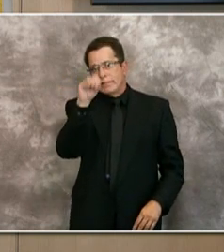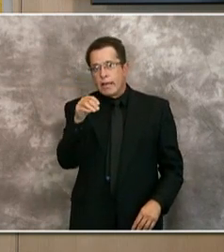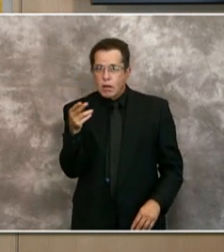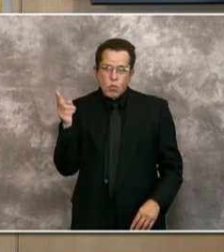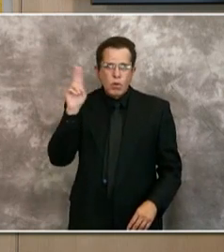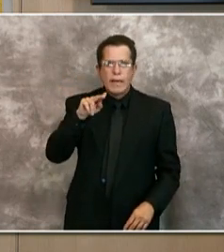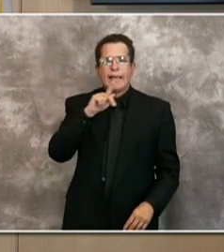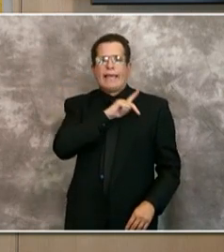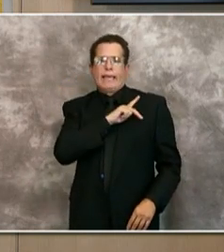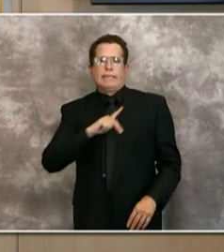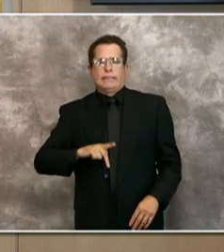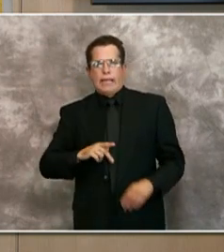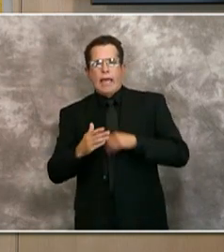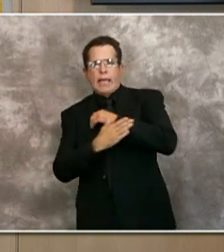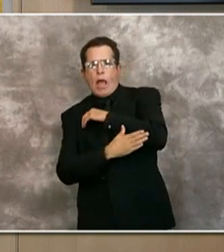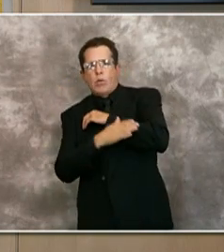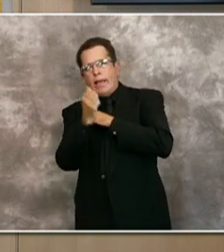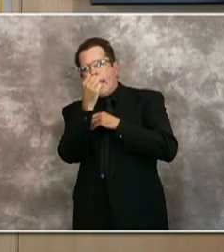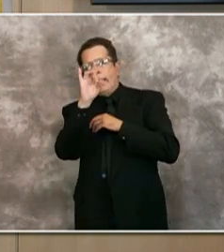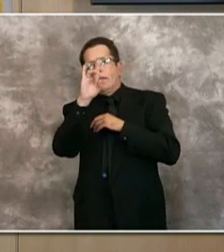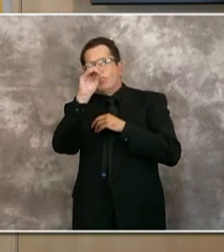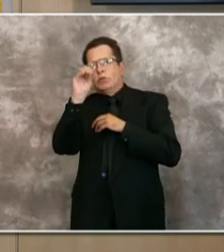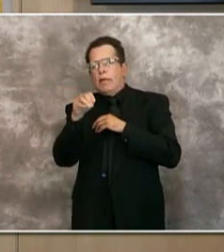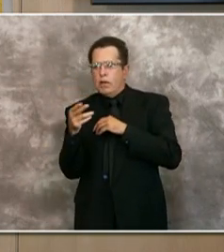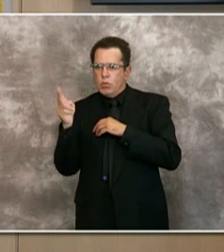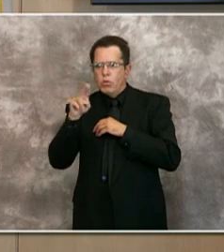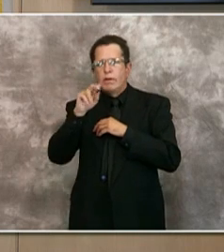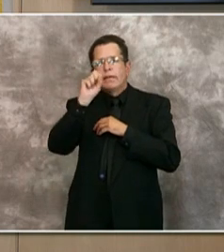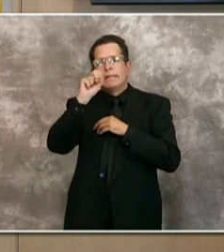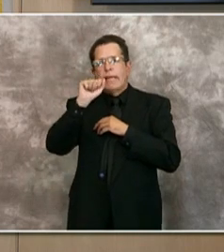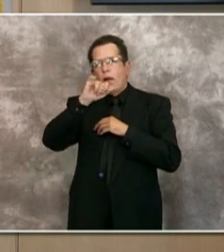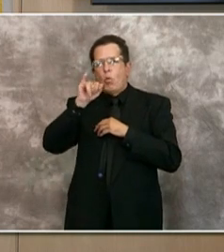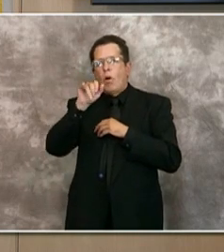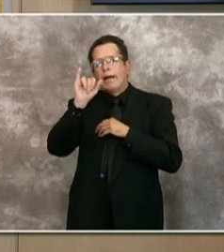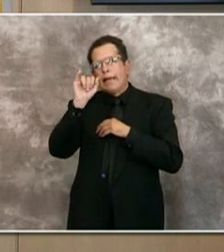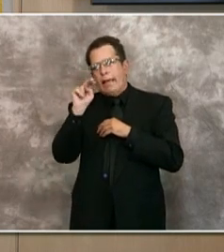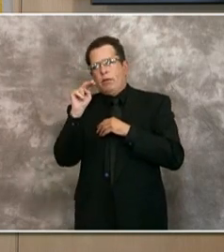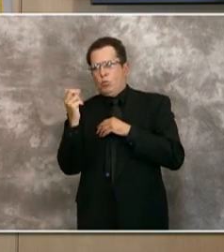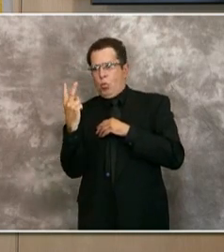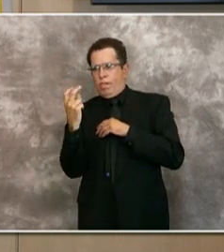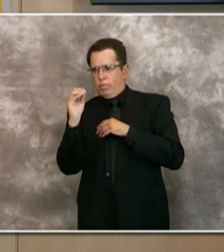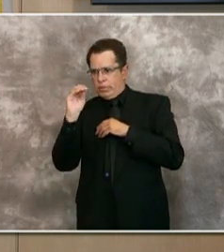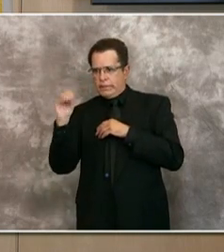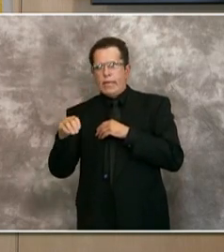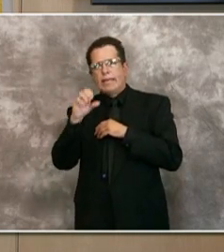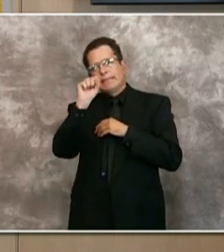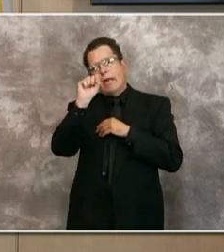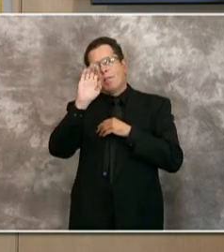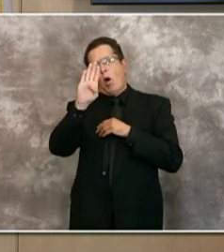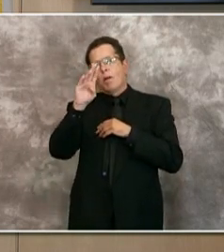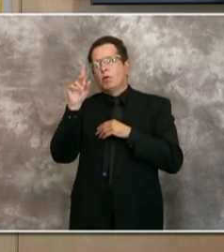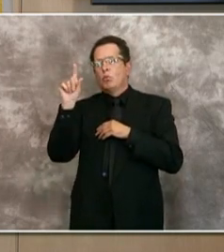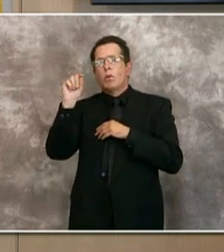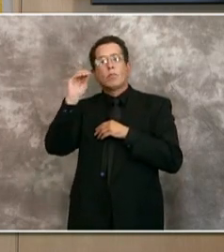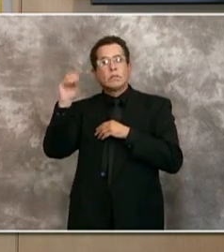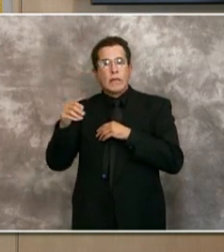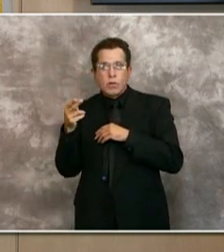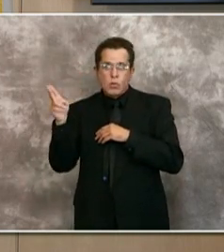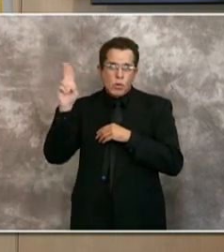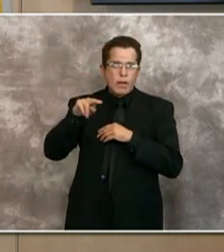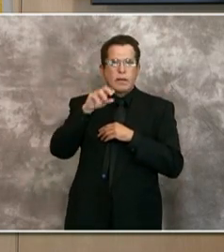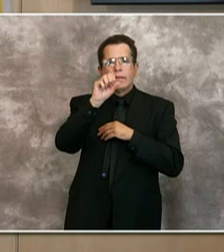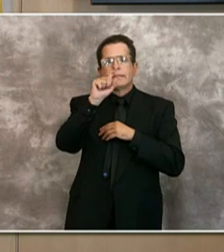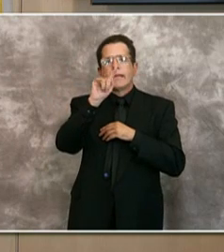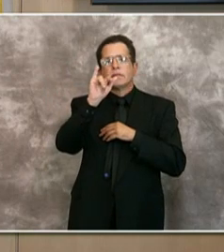Kings County 18%, San Joaquin 12%, Santa Barbara a 27% rise, Stanislaus